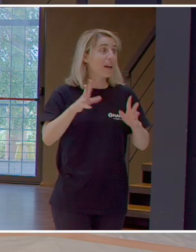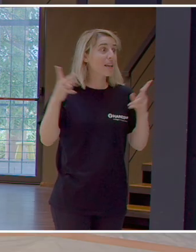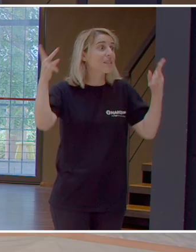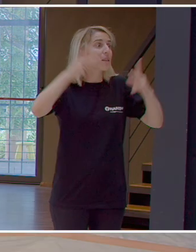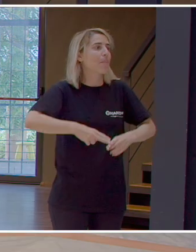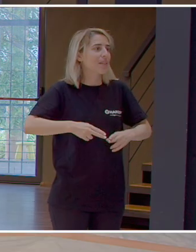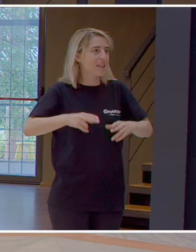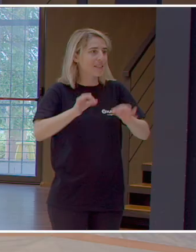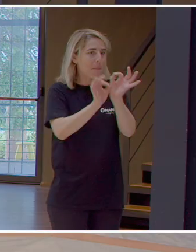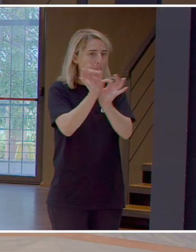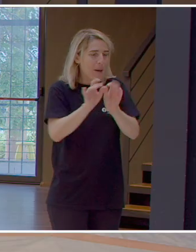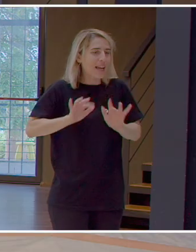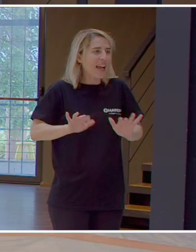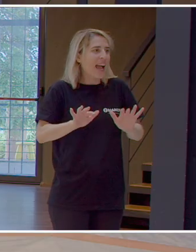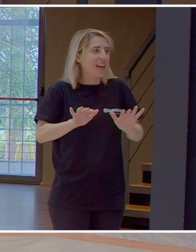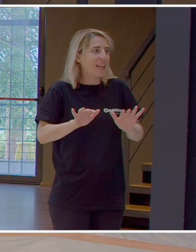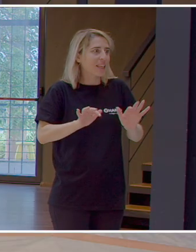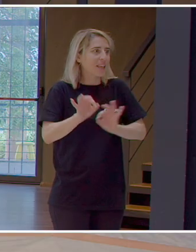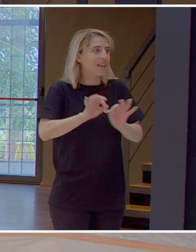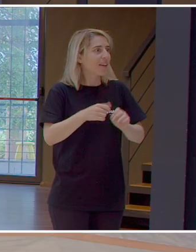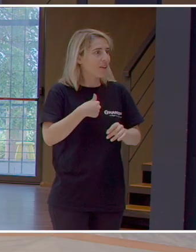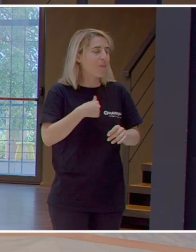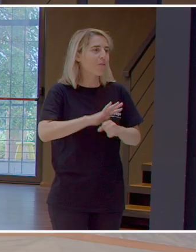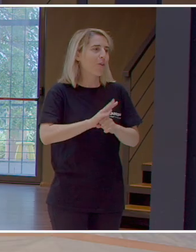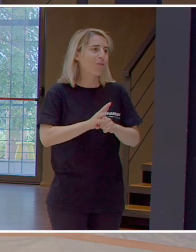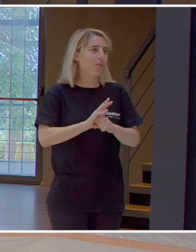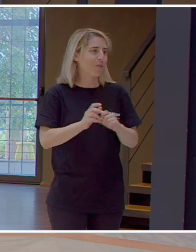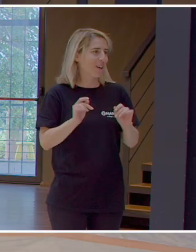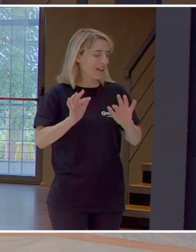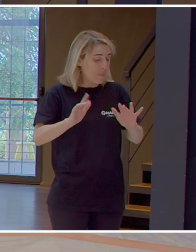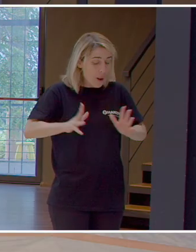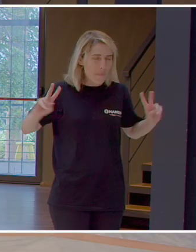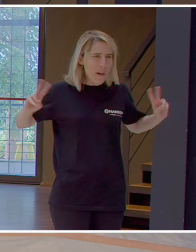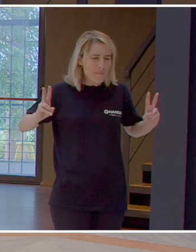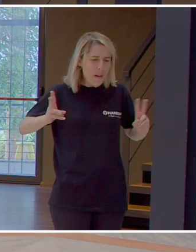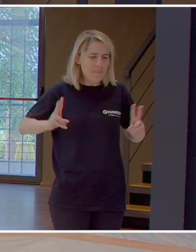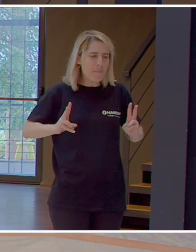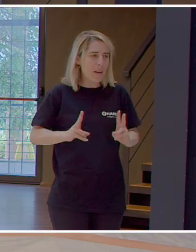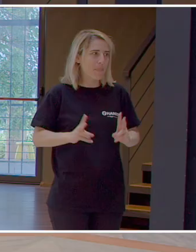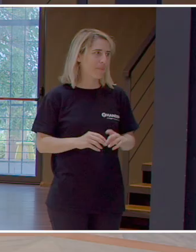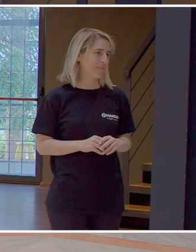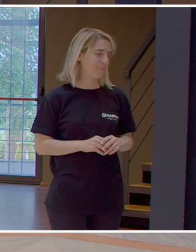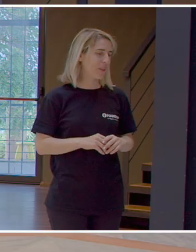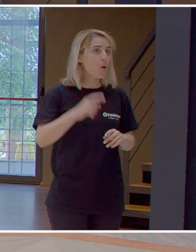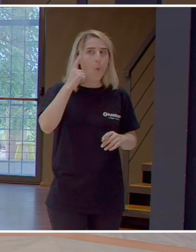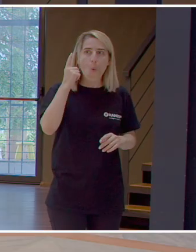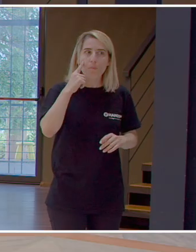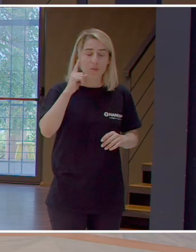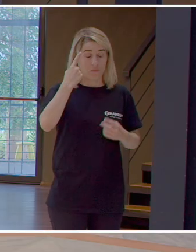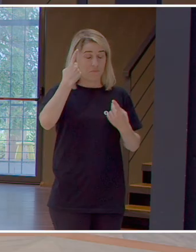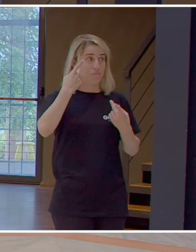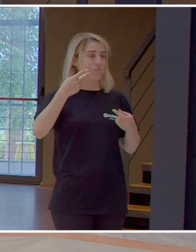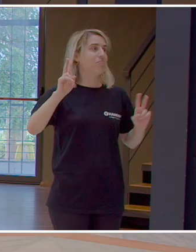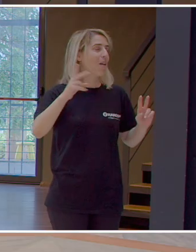cancer cell division, so like the cancer cell turnover gets slowed down. And I think it's crazy because